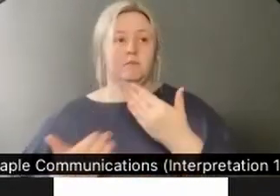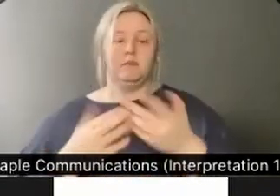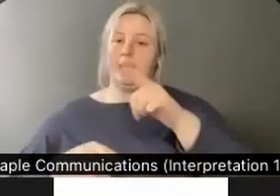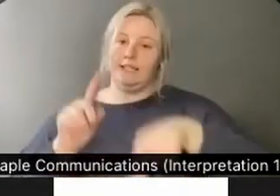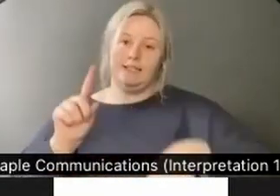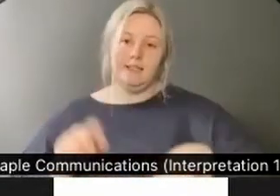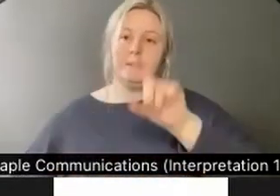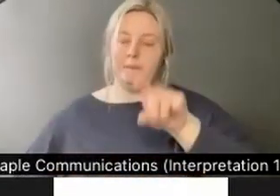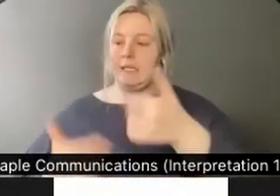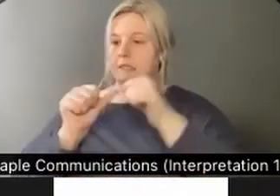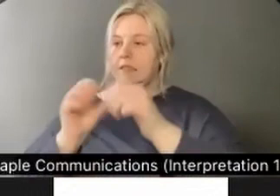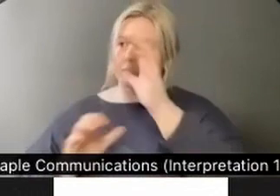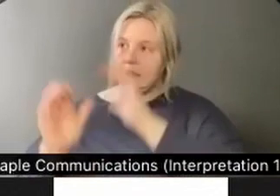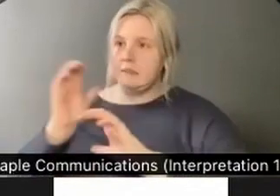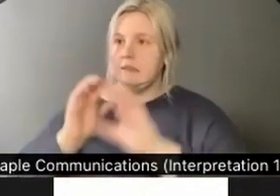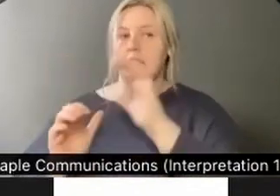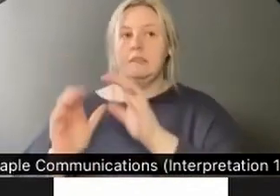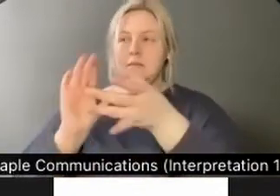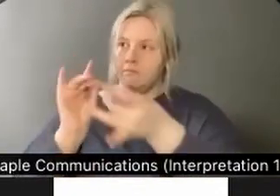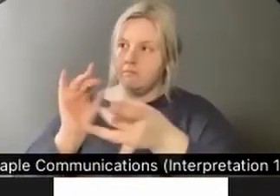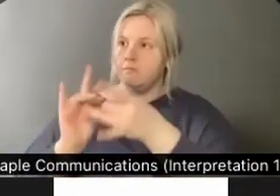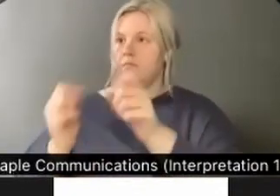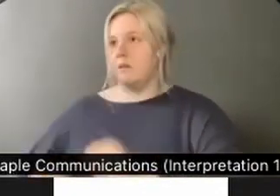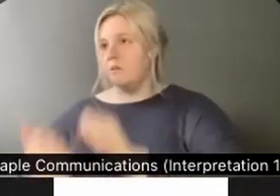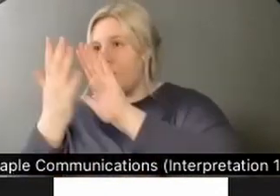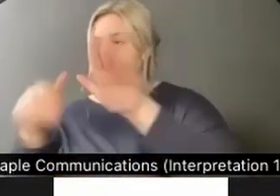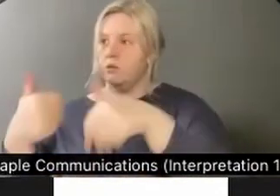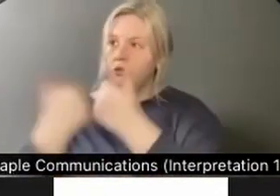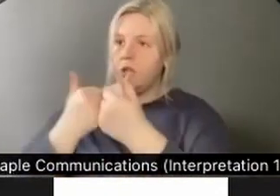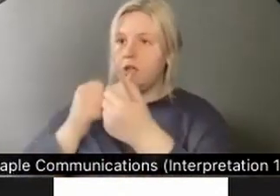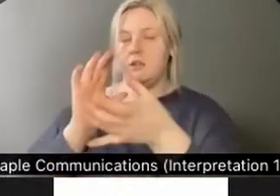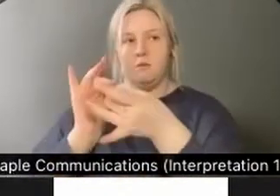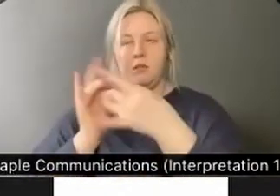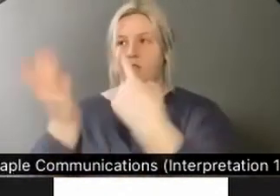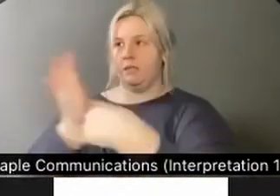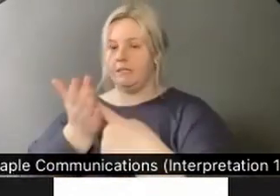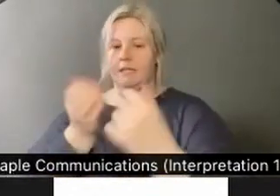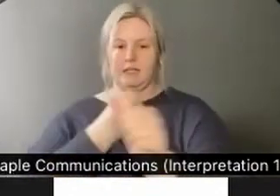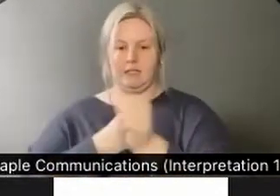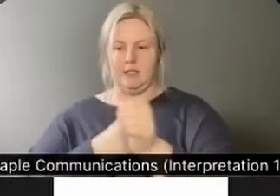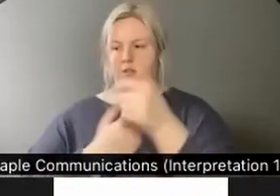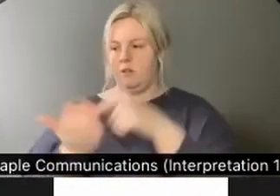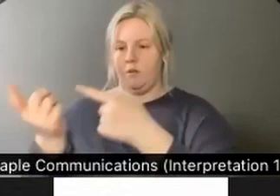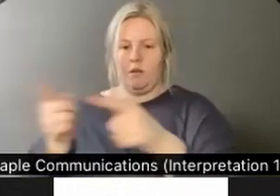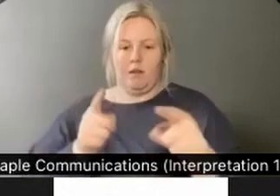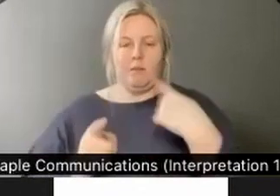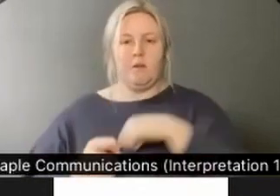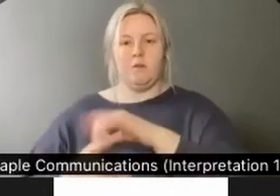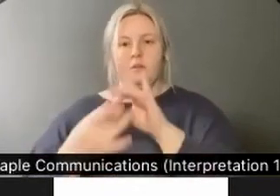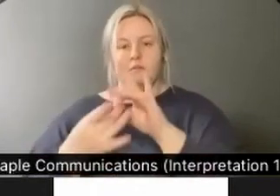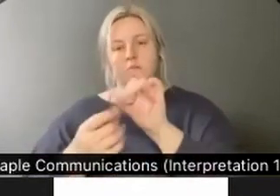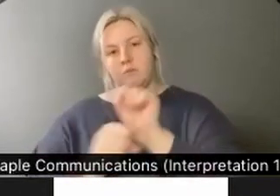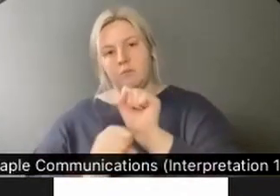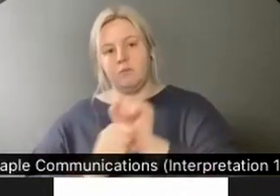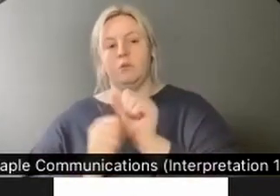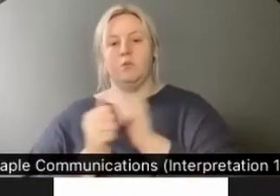to publicly expose the lethal dangers of medical ableism, even as we continue working to maintain personal